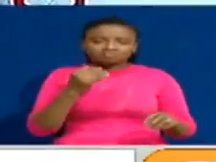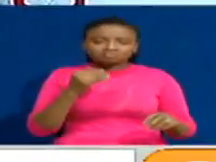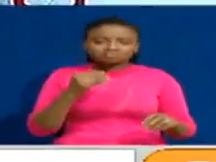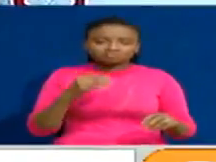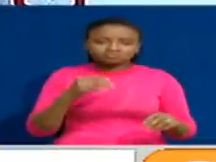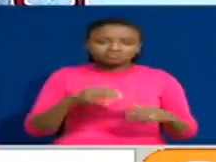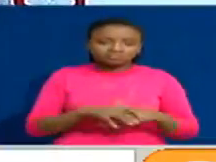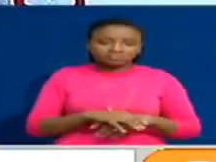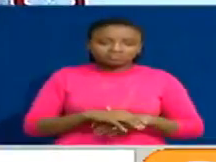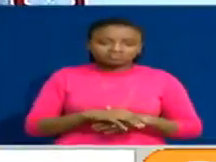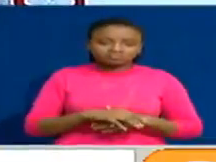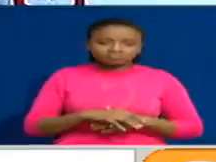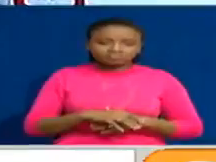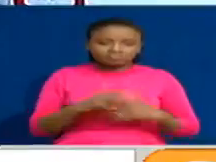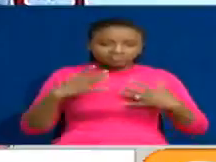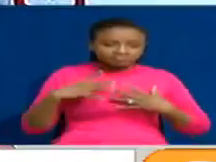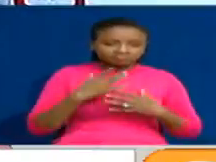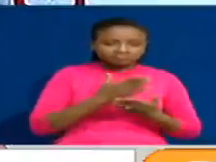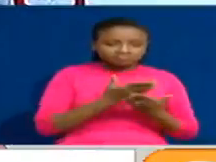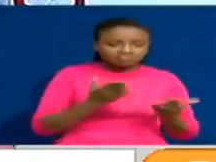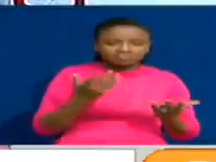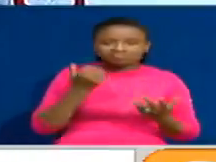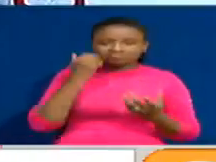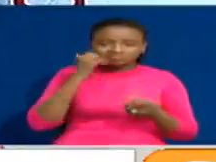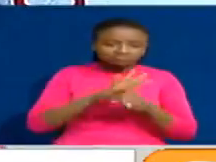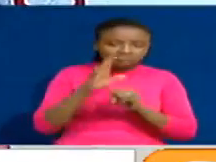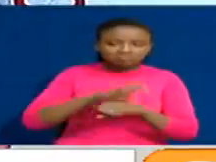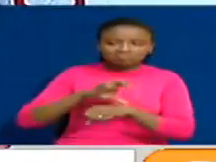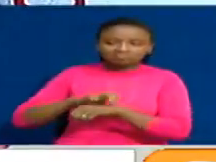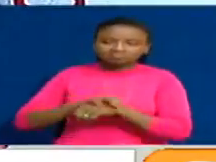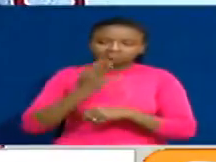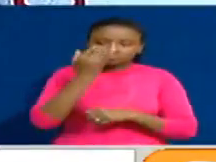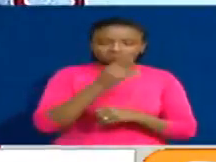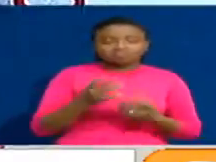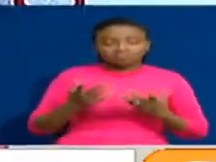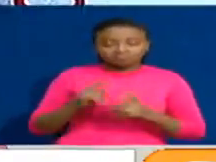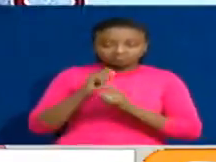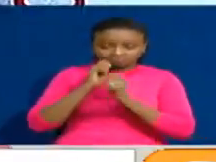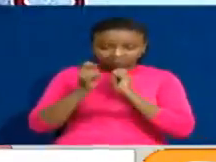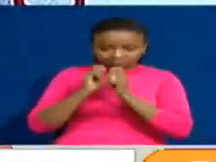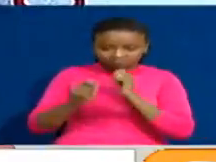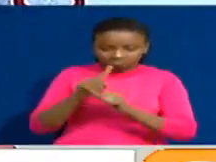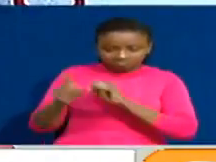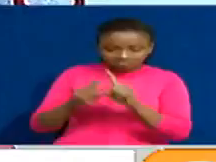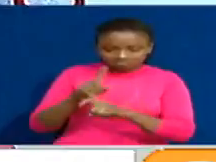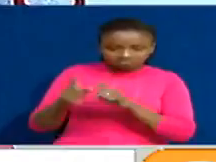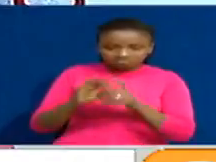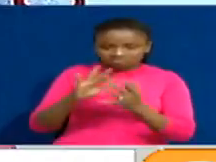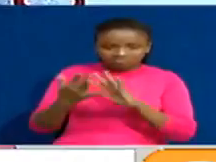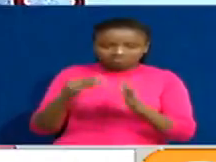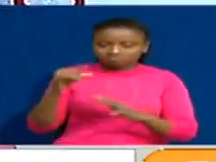worrying surge in numbers. And as Dorcas Wangira reports, KEMRI scientists gave Citizen a demonstration of